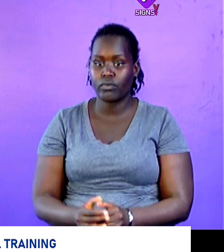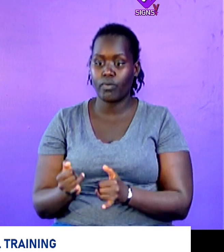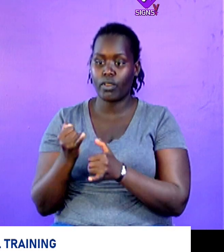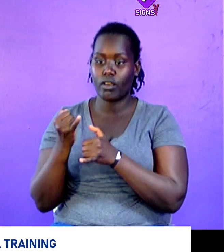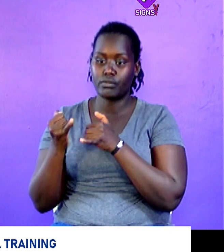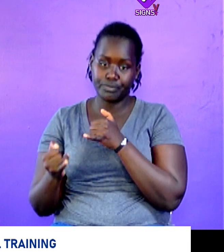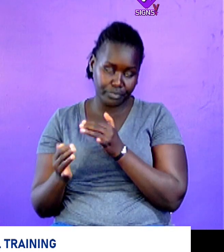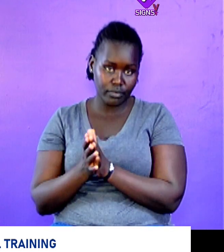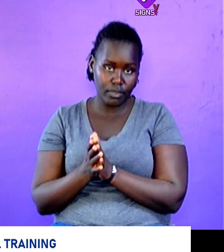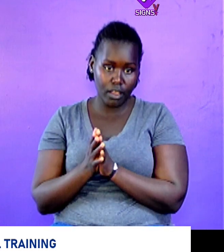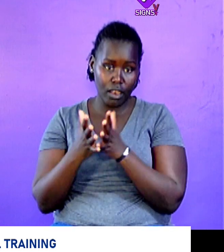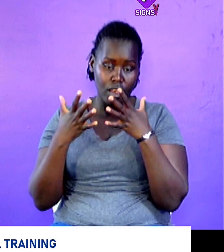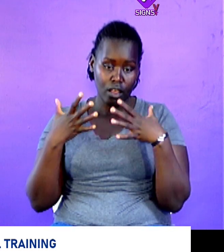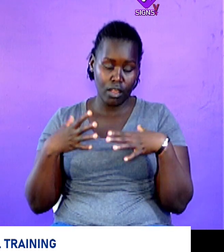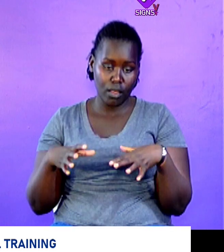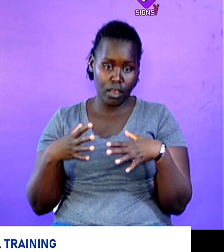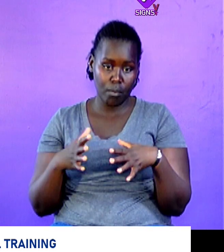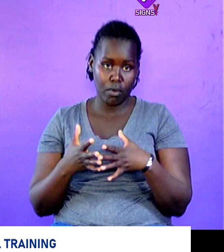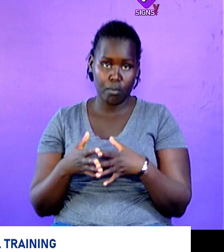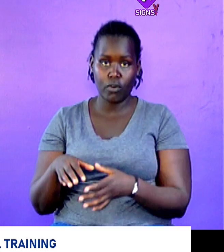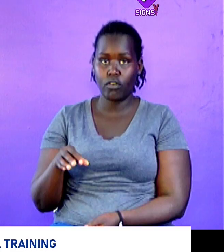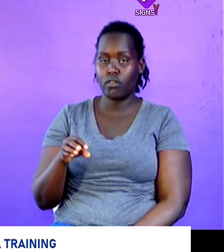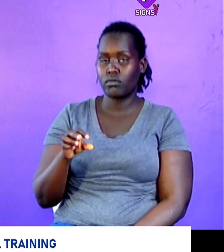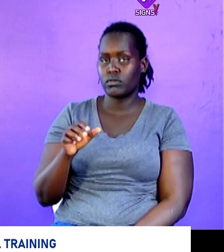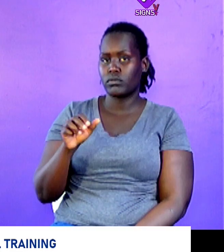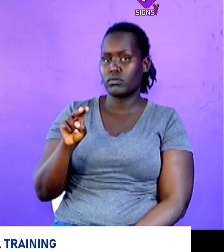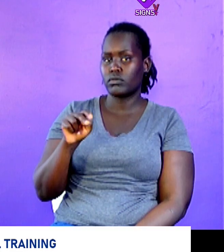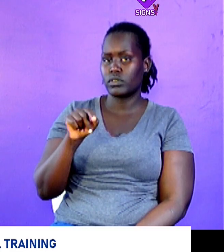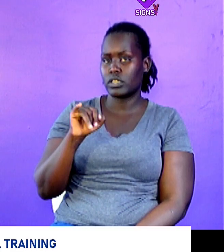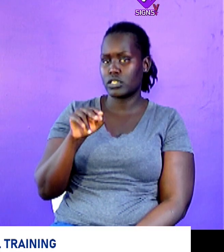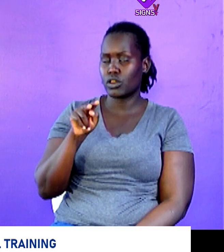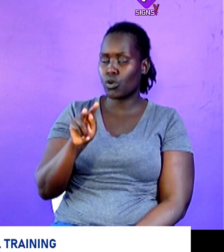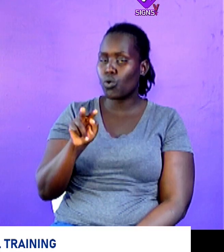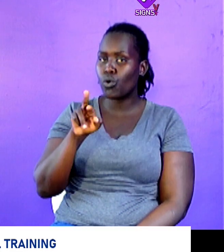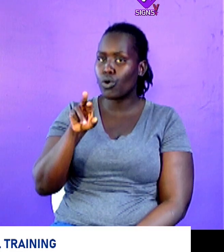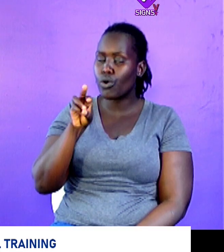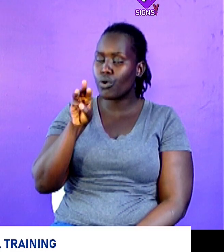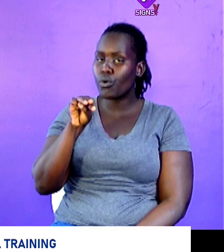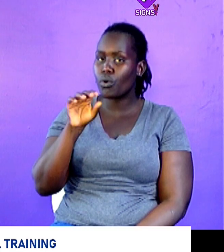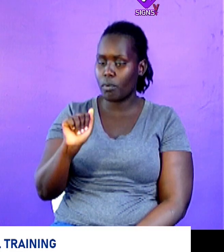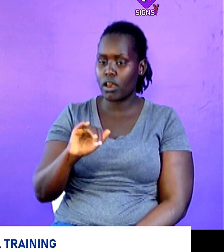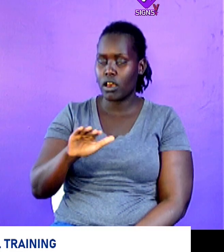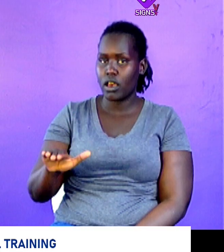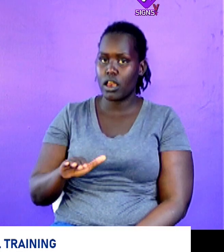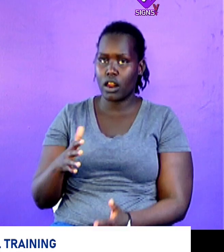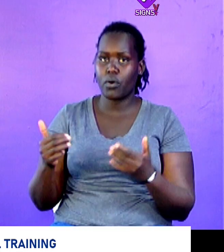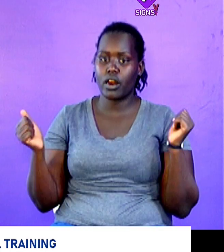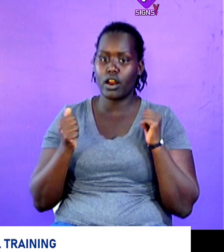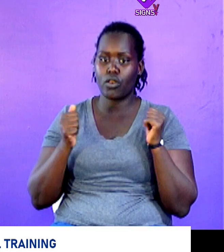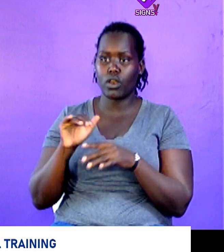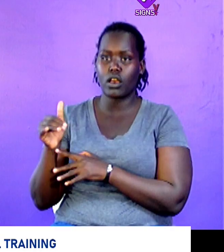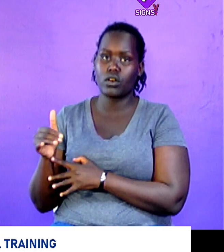Lastly, residents of Ntikuruma area in Nanyuki are up in arms over a wave